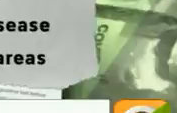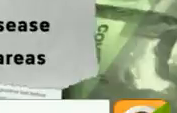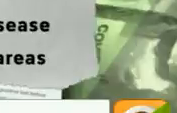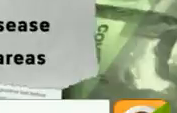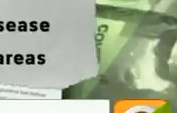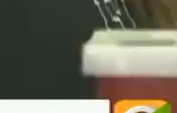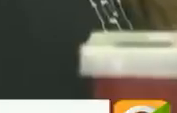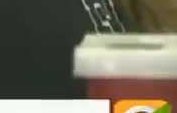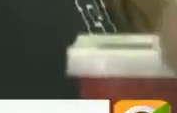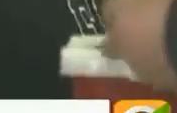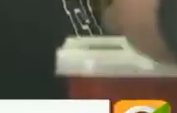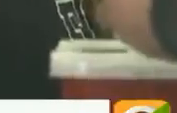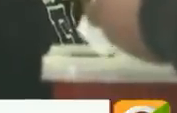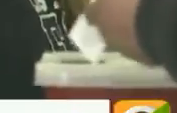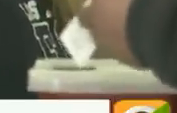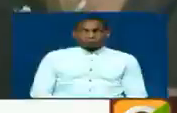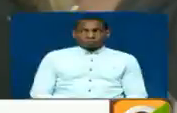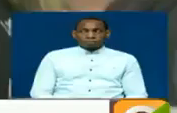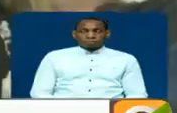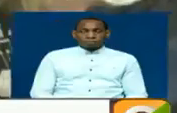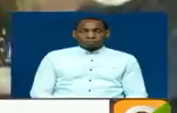receiving a second dose. Continue on,